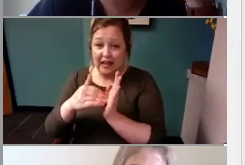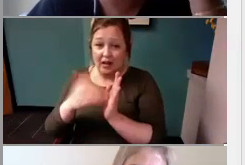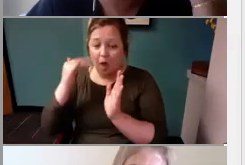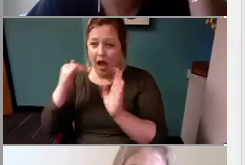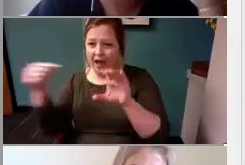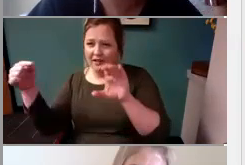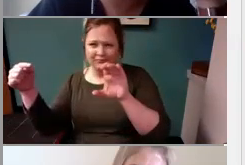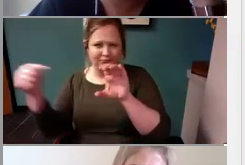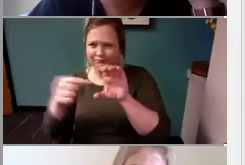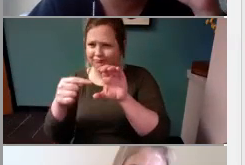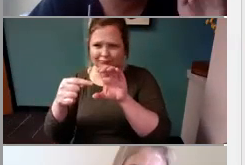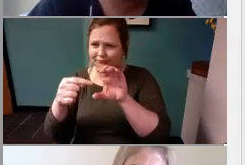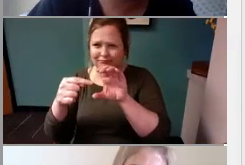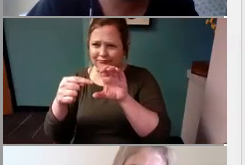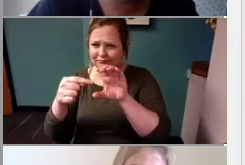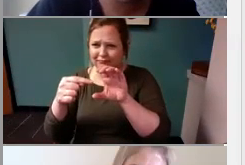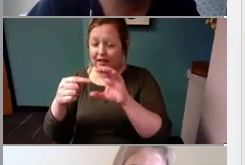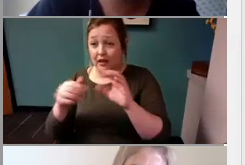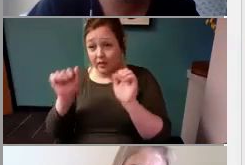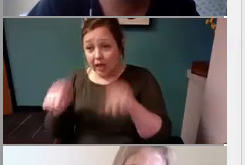there can be, but in this scenario, there isn't.